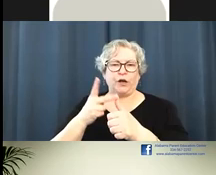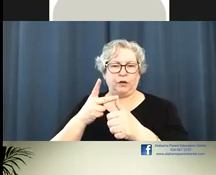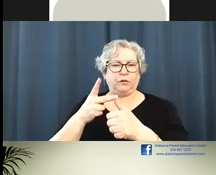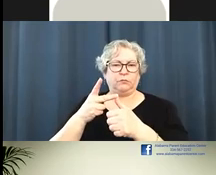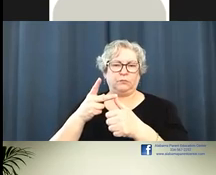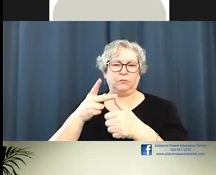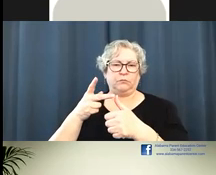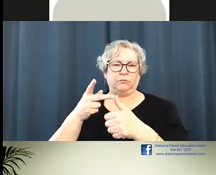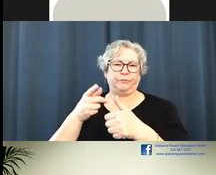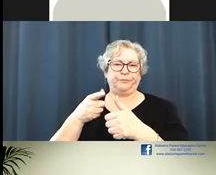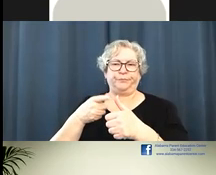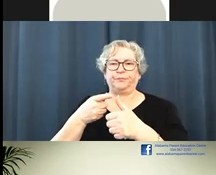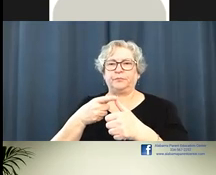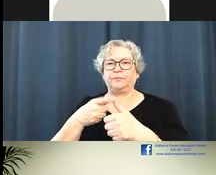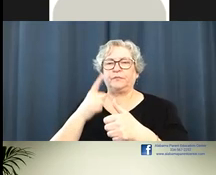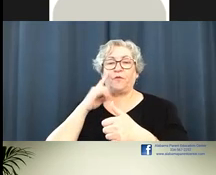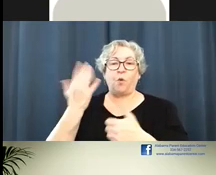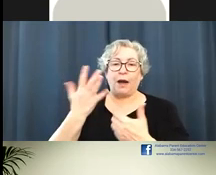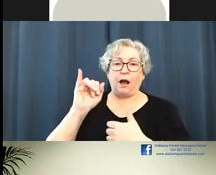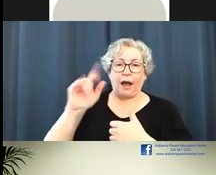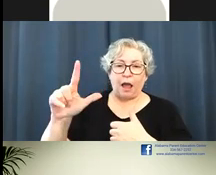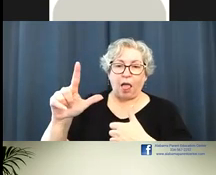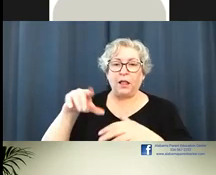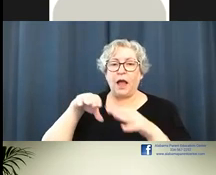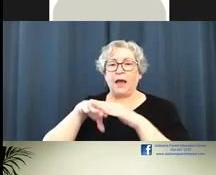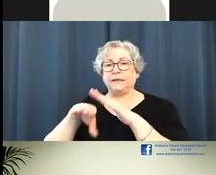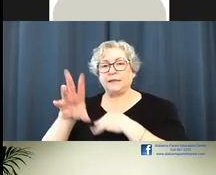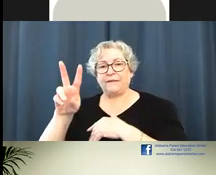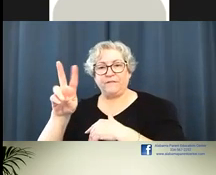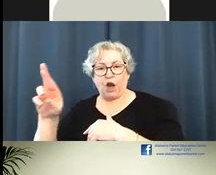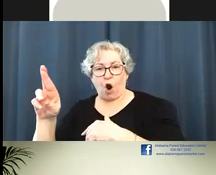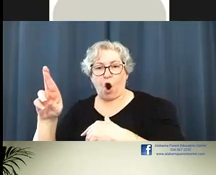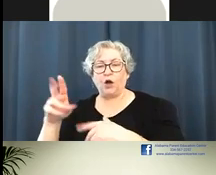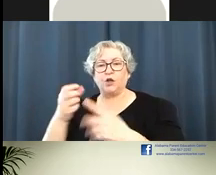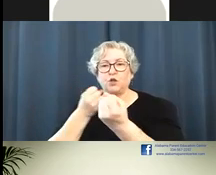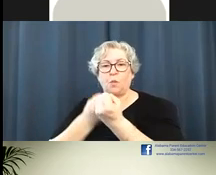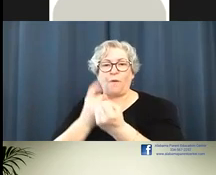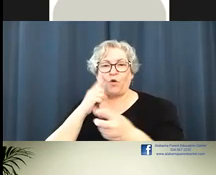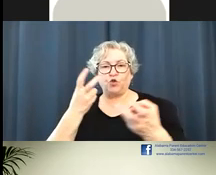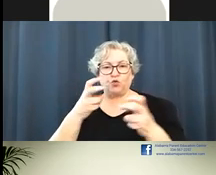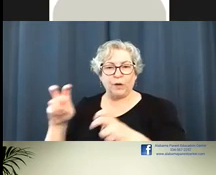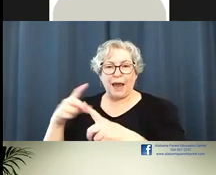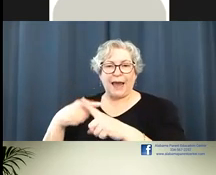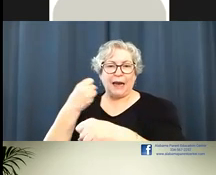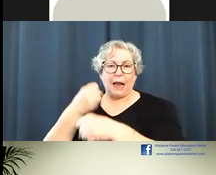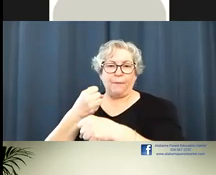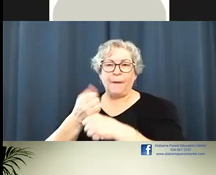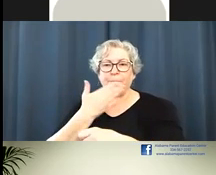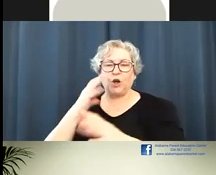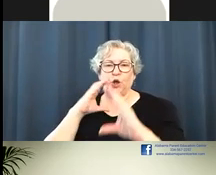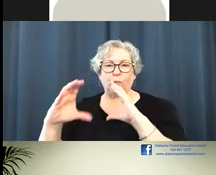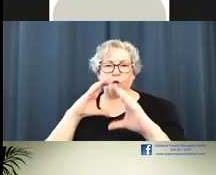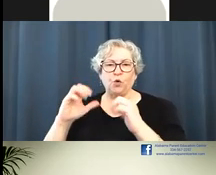areas, including independent living, accessing VR, support for transition and employment, better communication